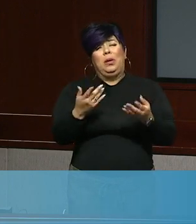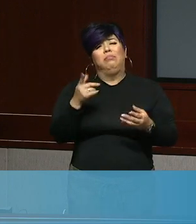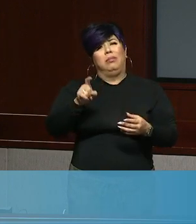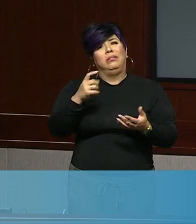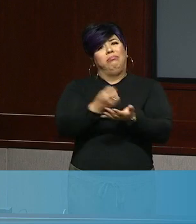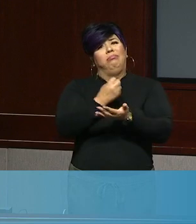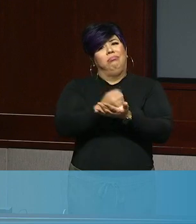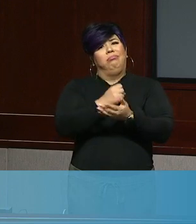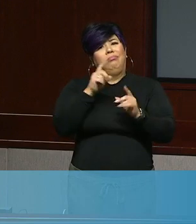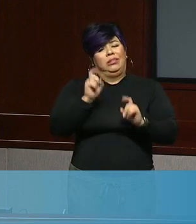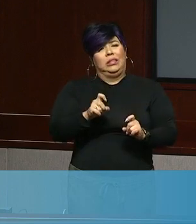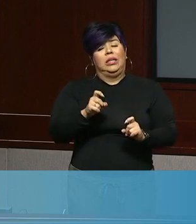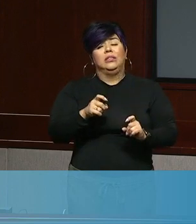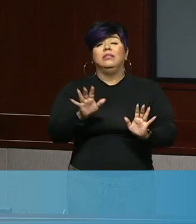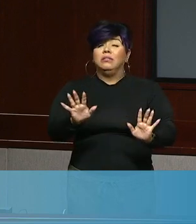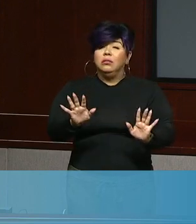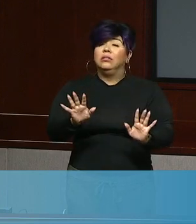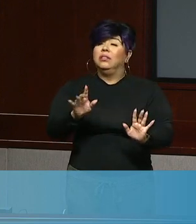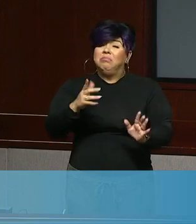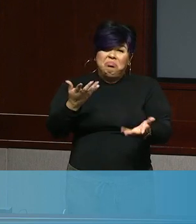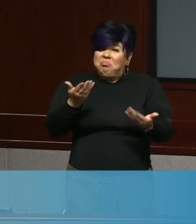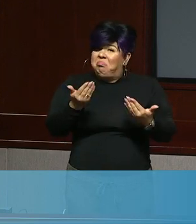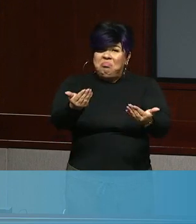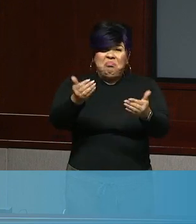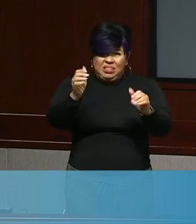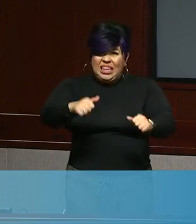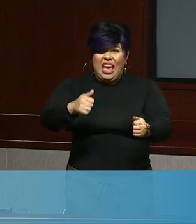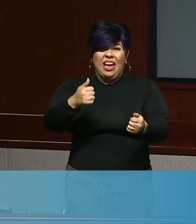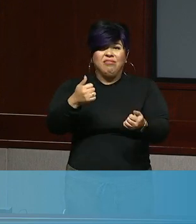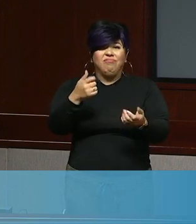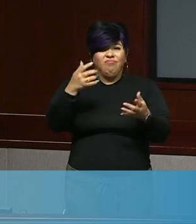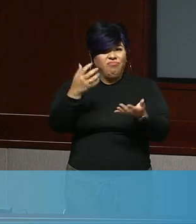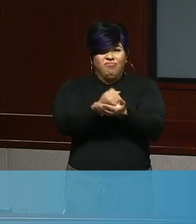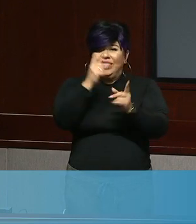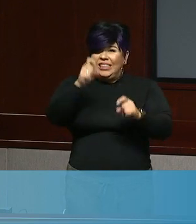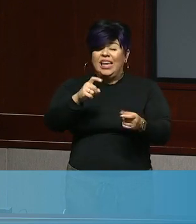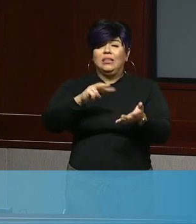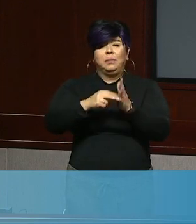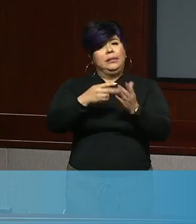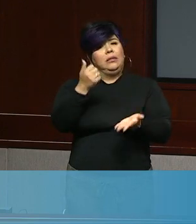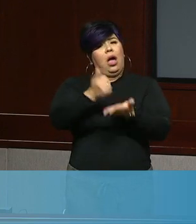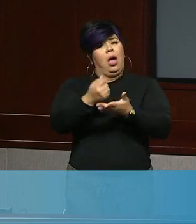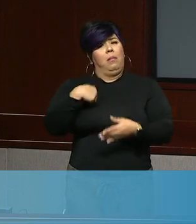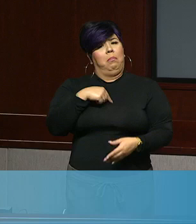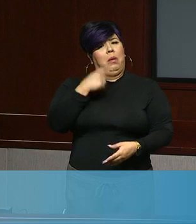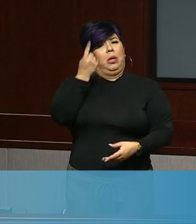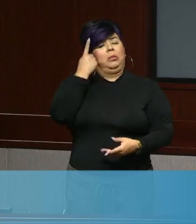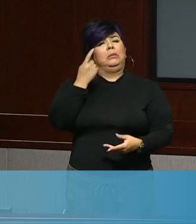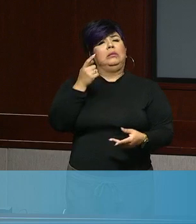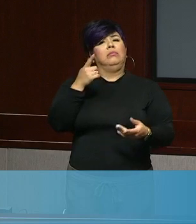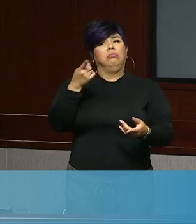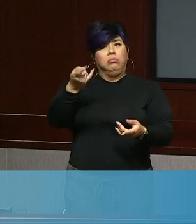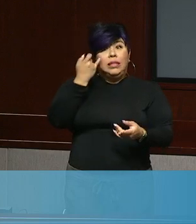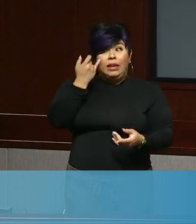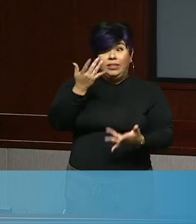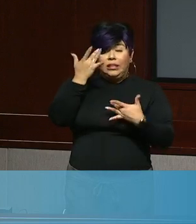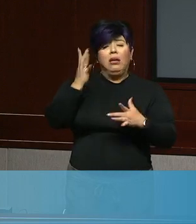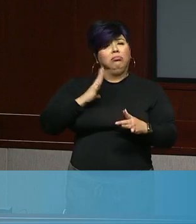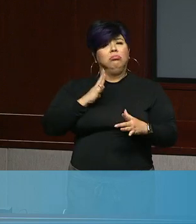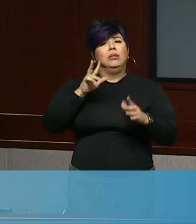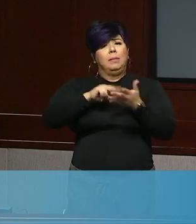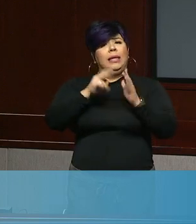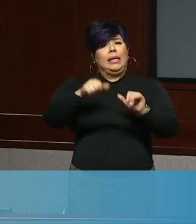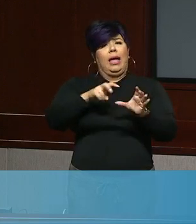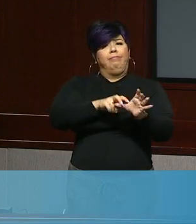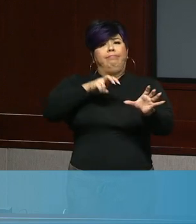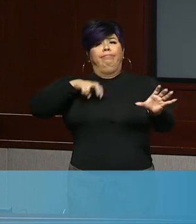testing is also a very important resource to slow the transmission of this disease in our community by identifying infected individuals who